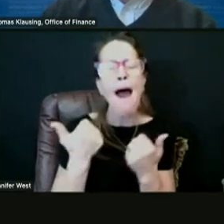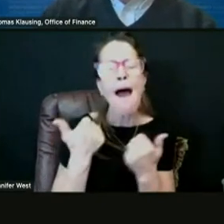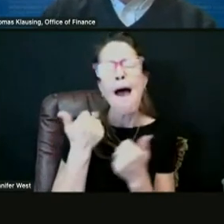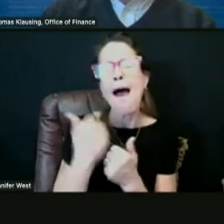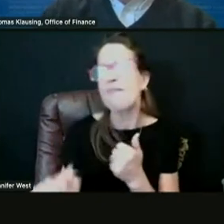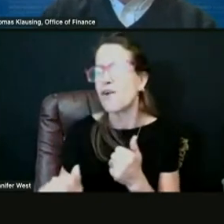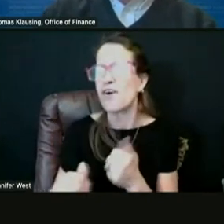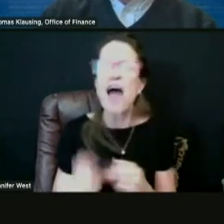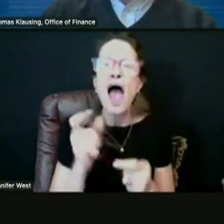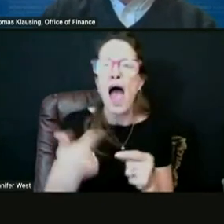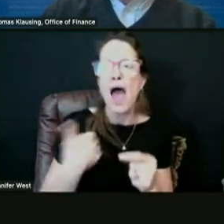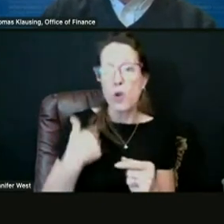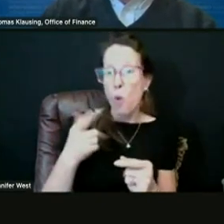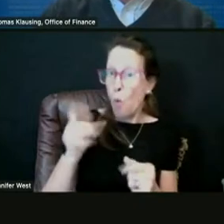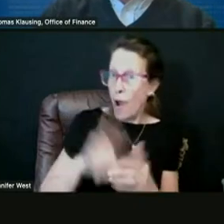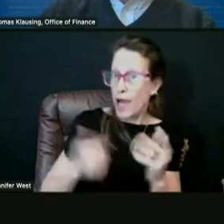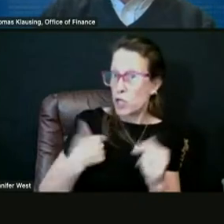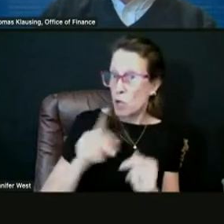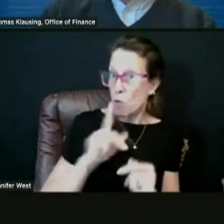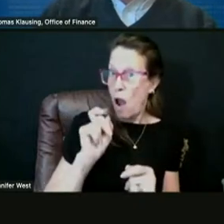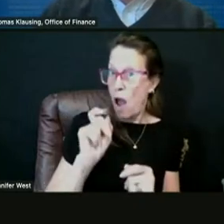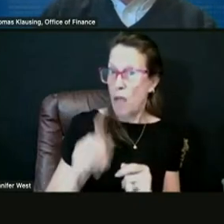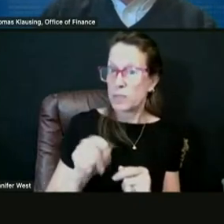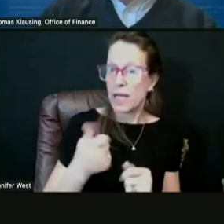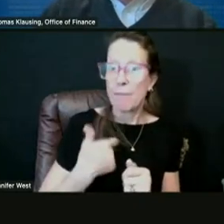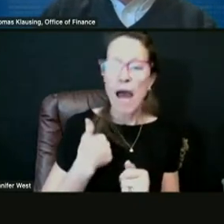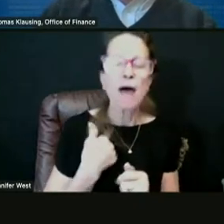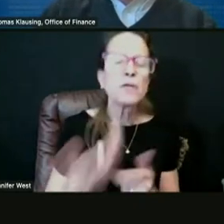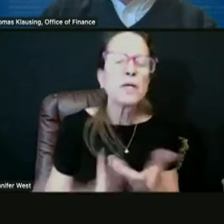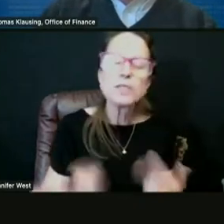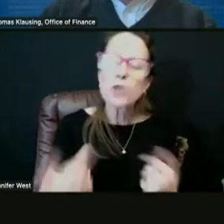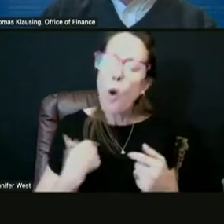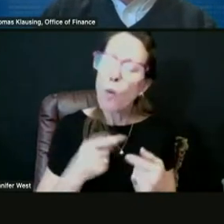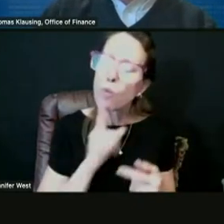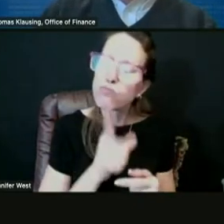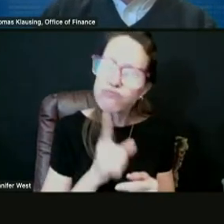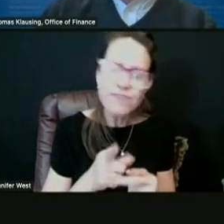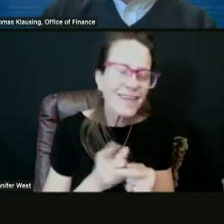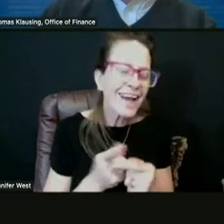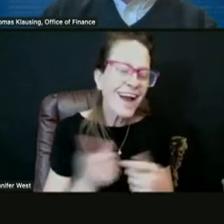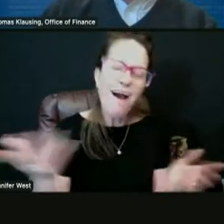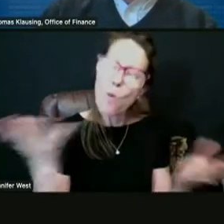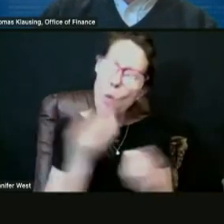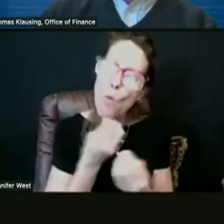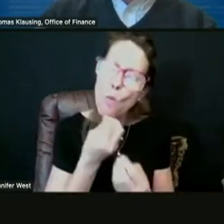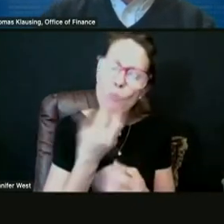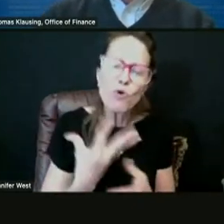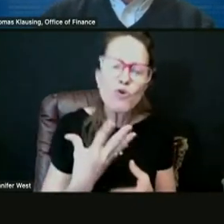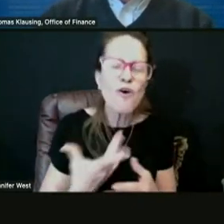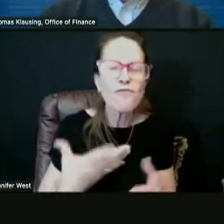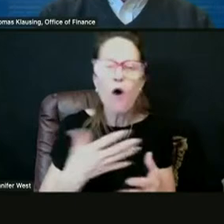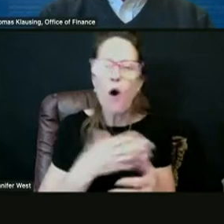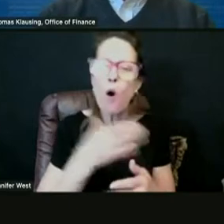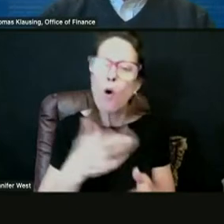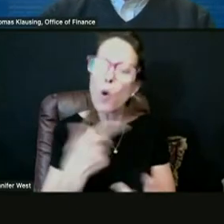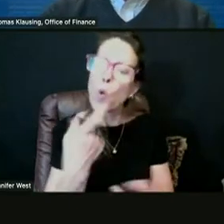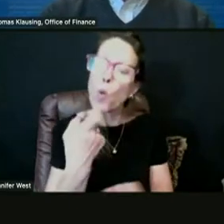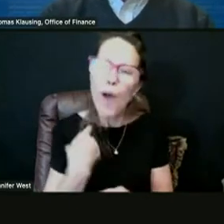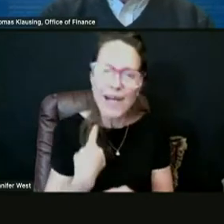asking about has been a conversation that we've engaged in with so many of our students, quite frankly, over the past